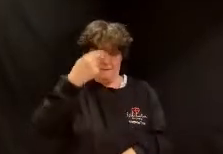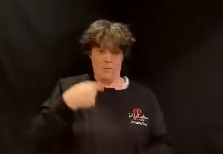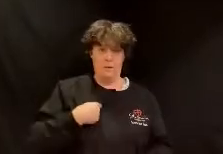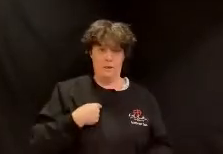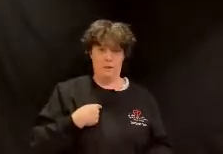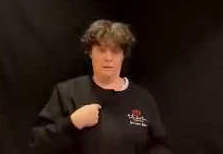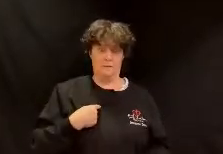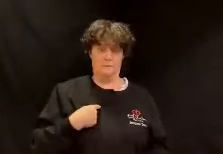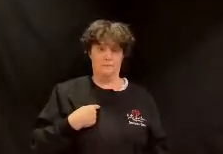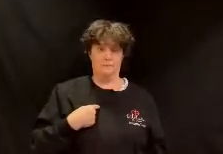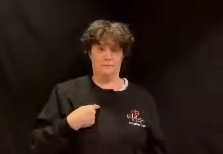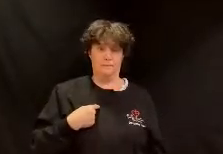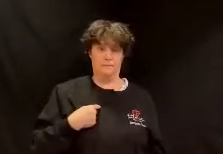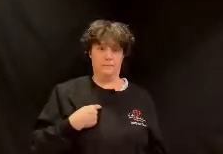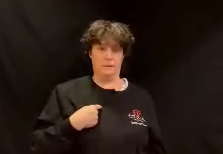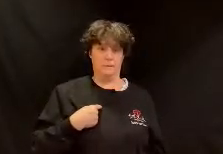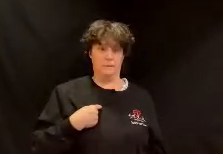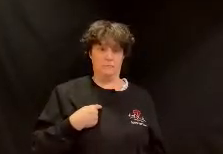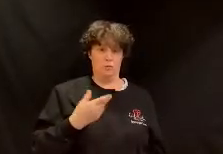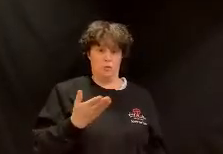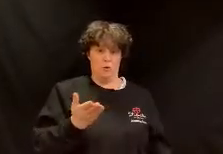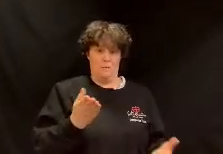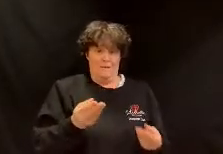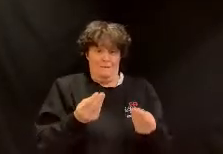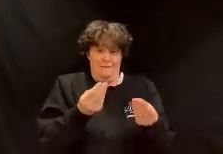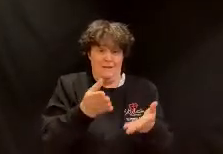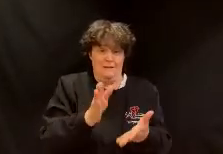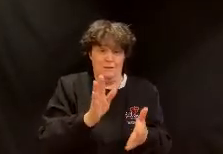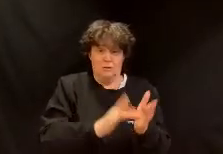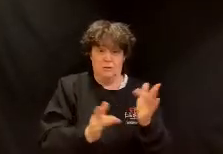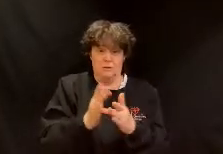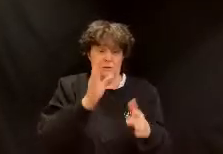said. You've been given Jesus' faith.